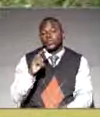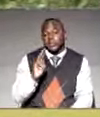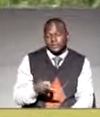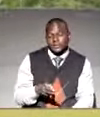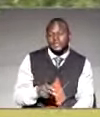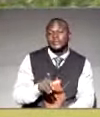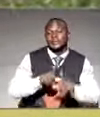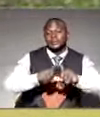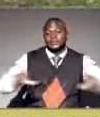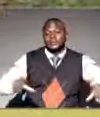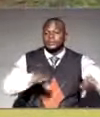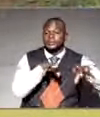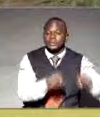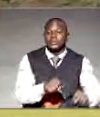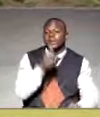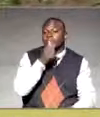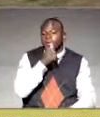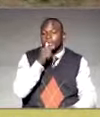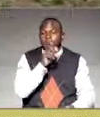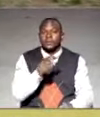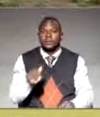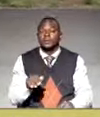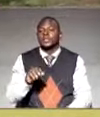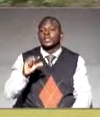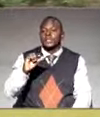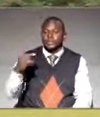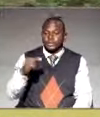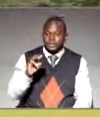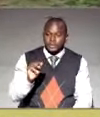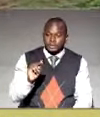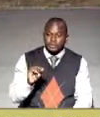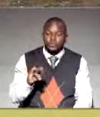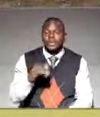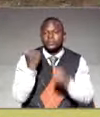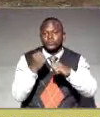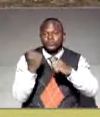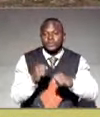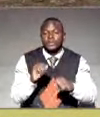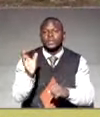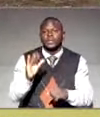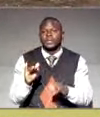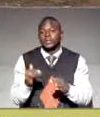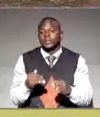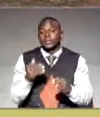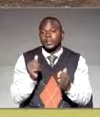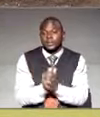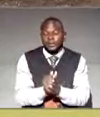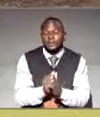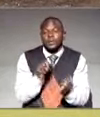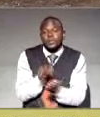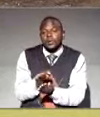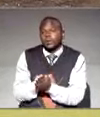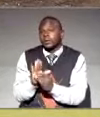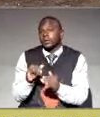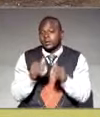acres had been encroached upon by private individuals and GM Sugar Company. However, Mukono Registrar's action of keeping all documents regarding